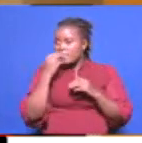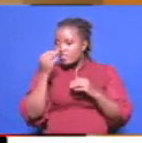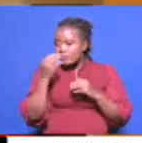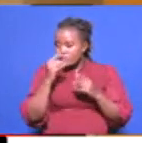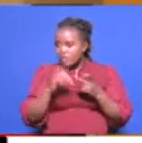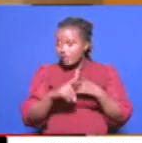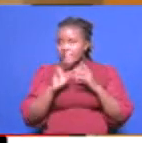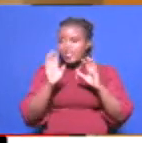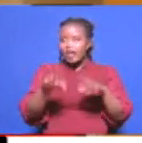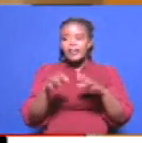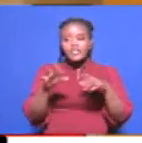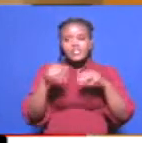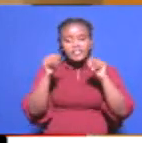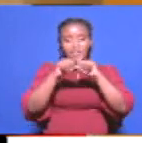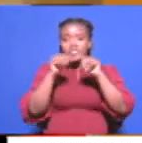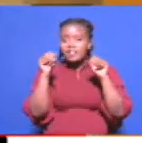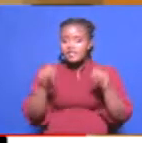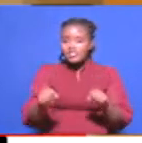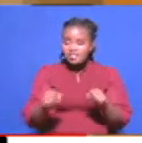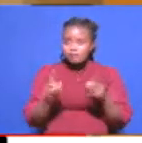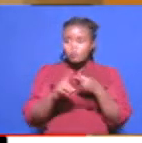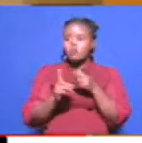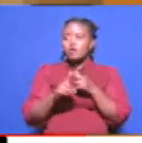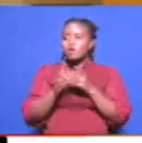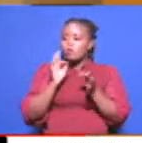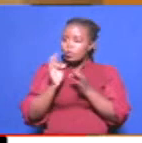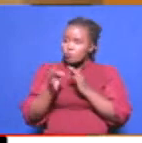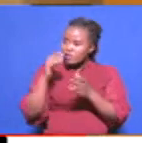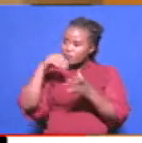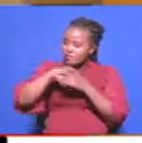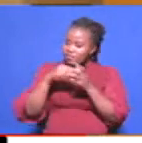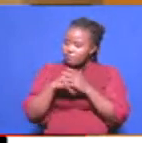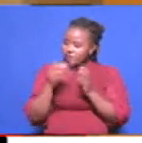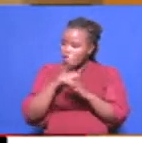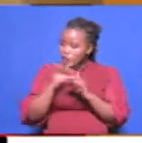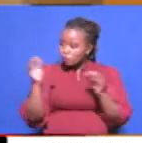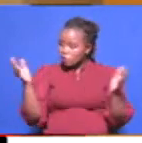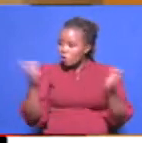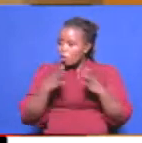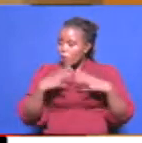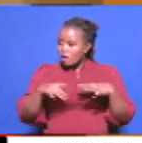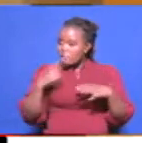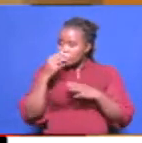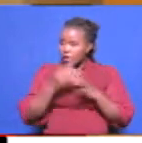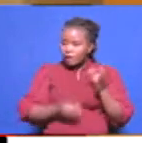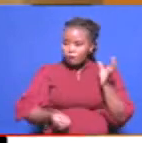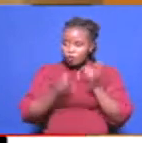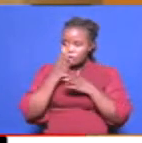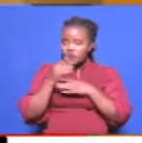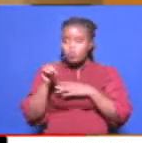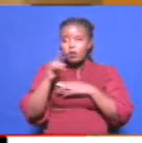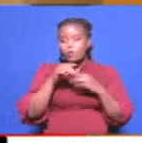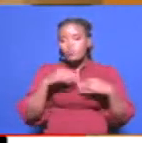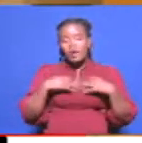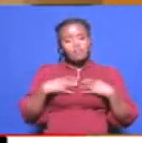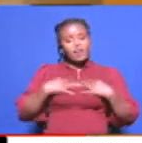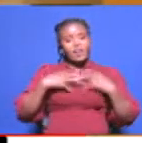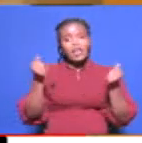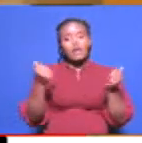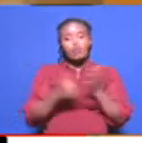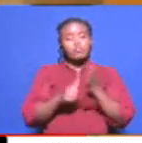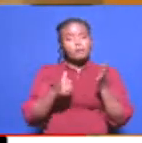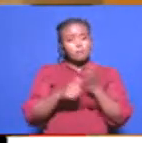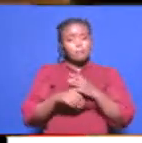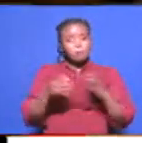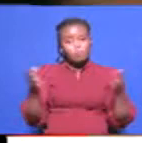systems, if we don't invest in these areas where producers produce, then we of course are looking at a health burden. And after the health burden, we